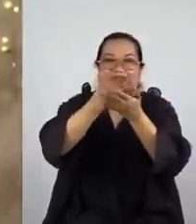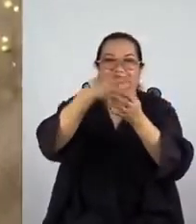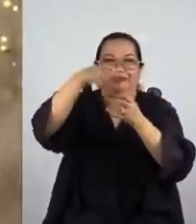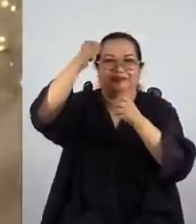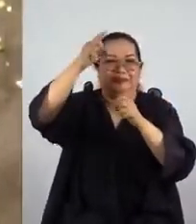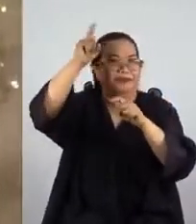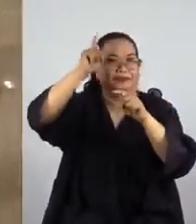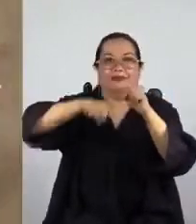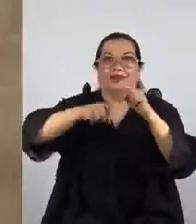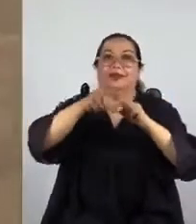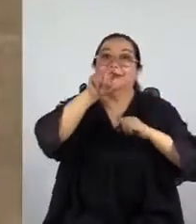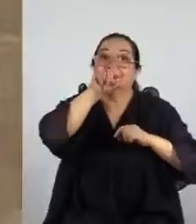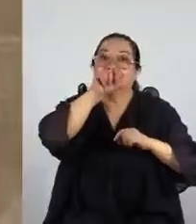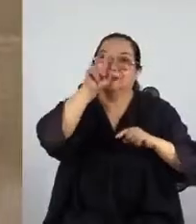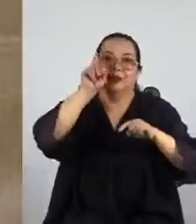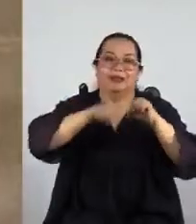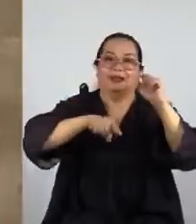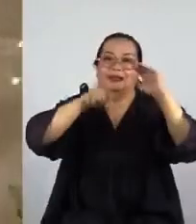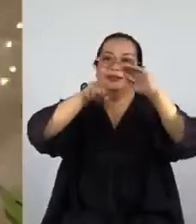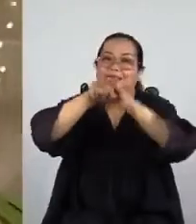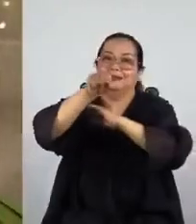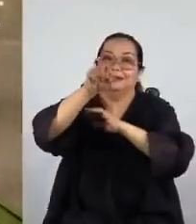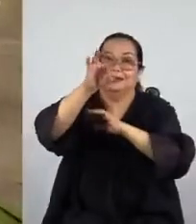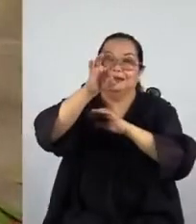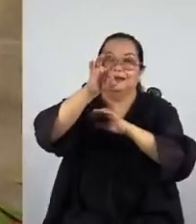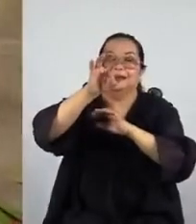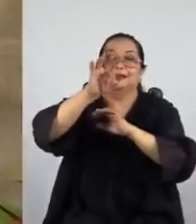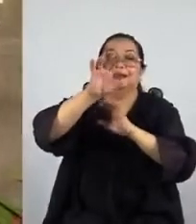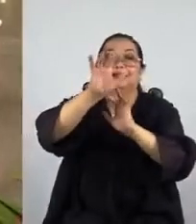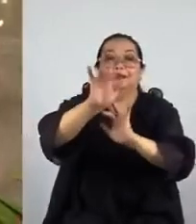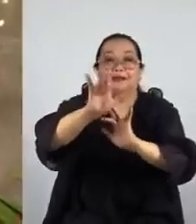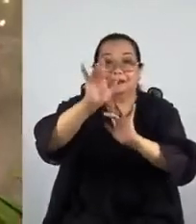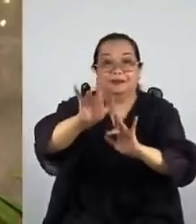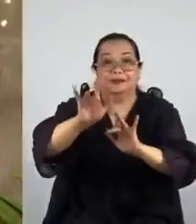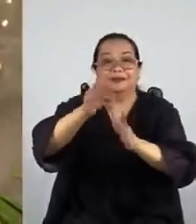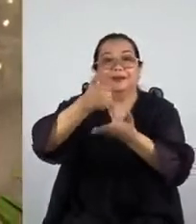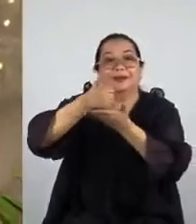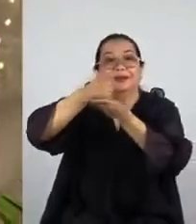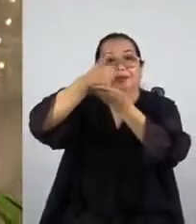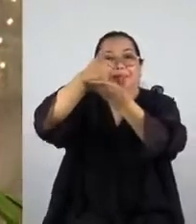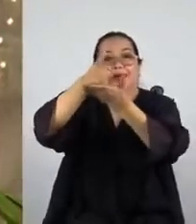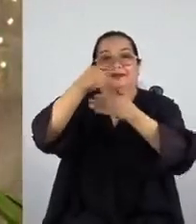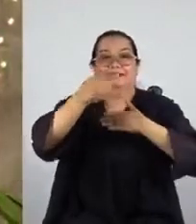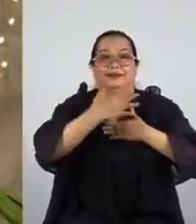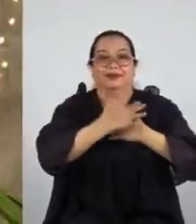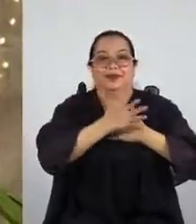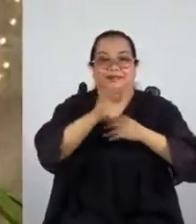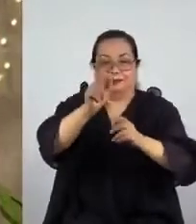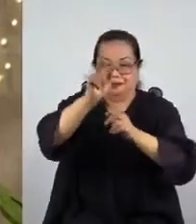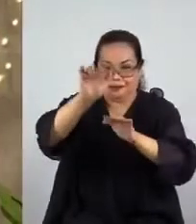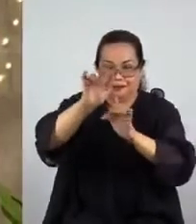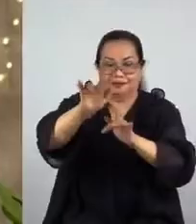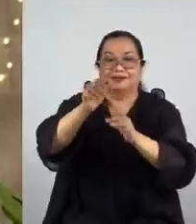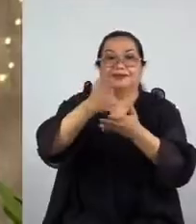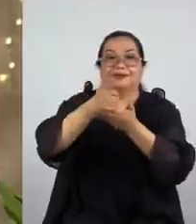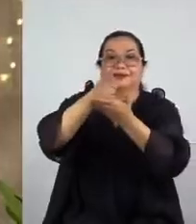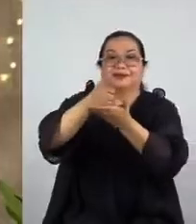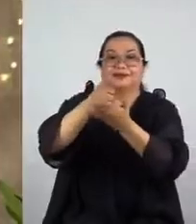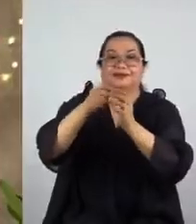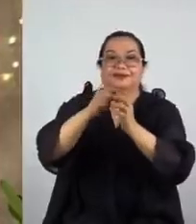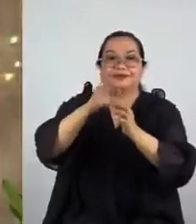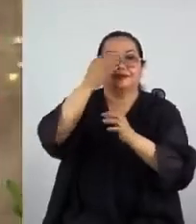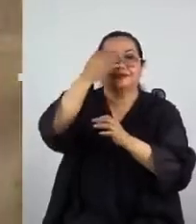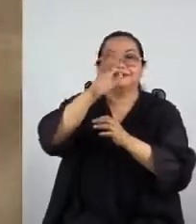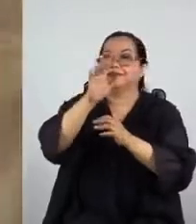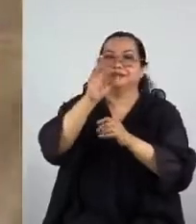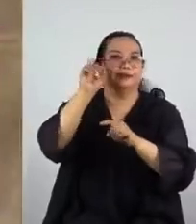cannot escape unless we graciously help him or her. I don't know.